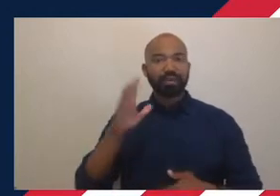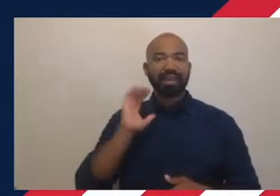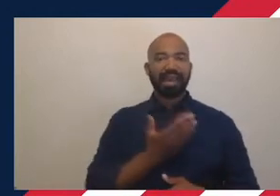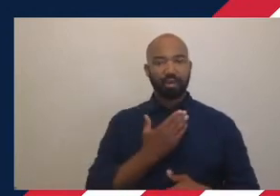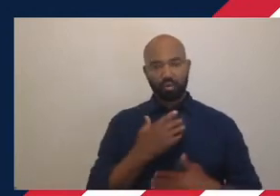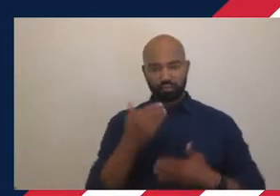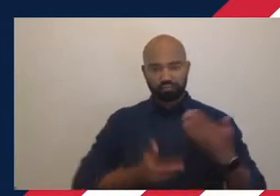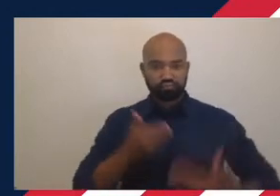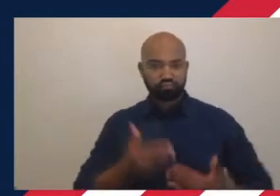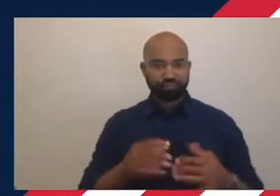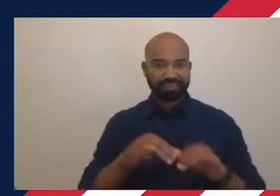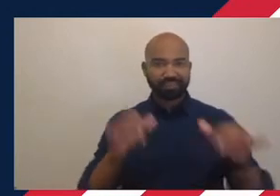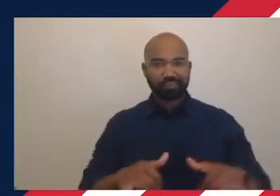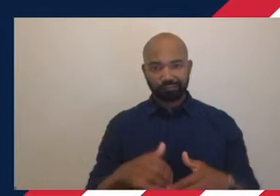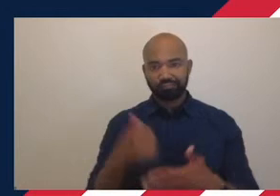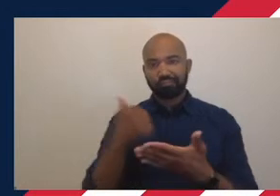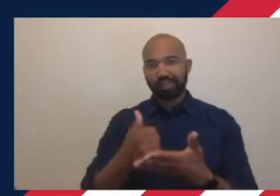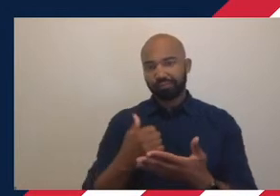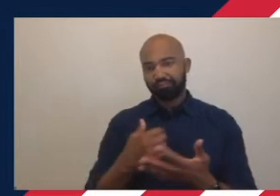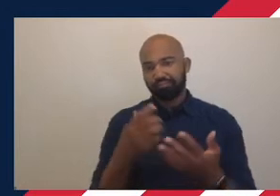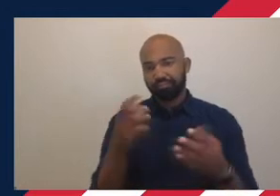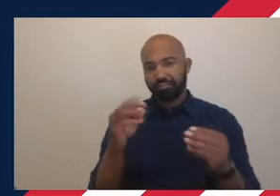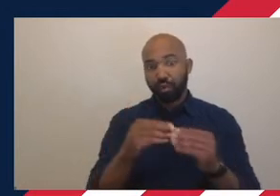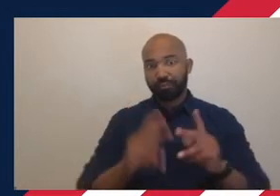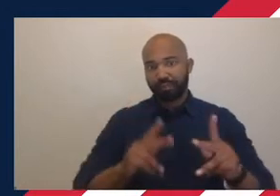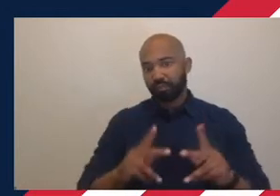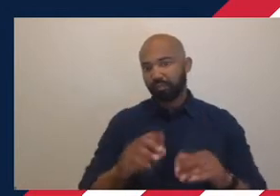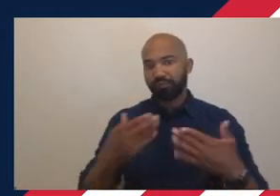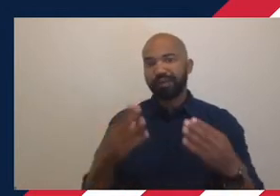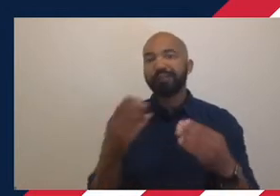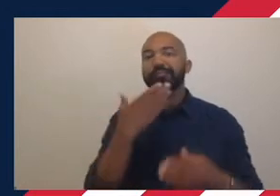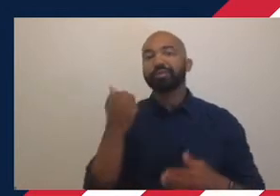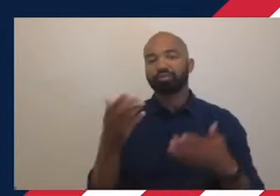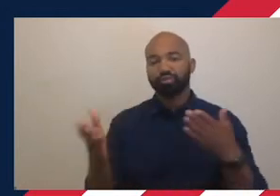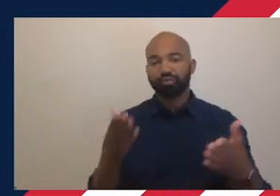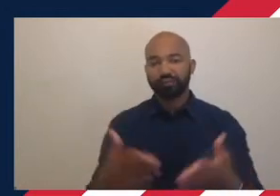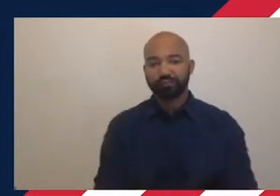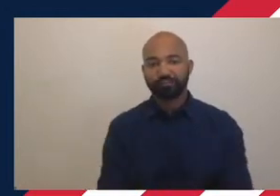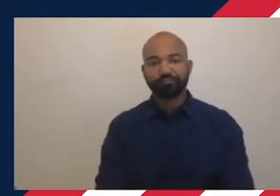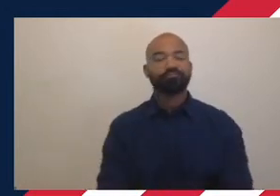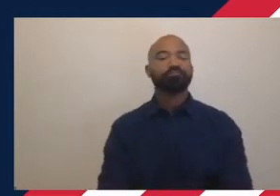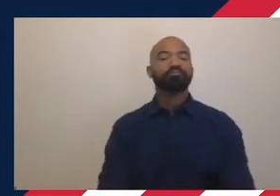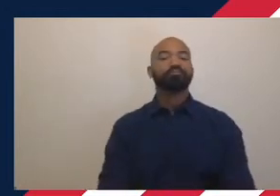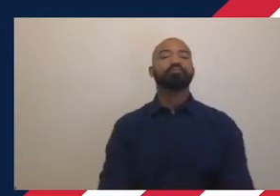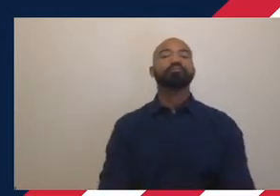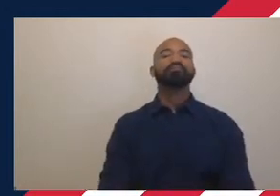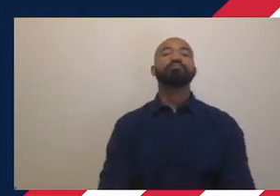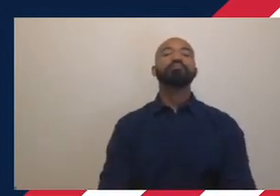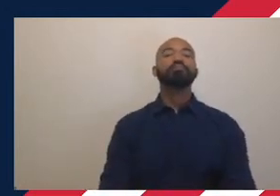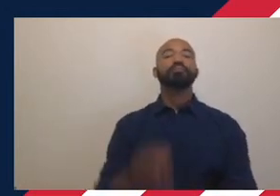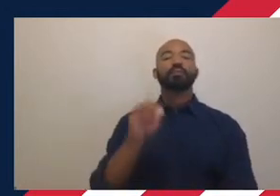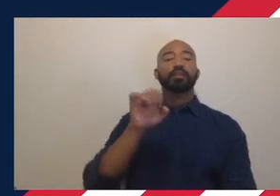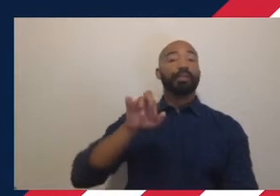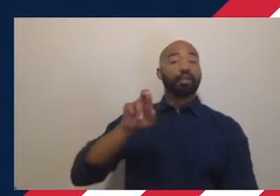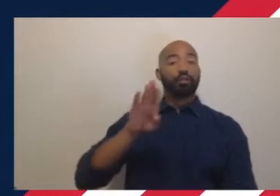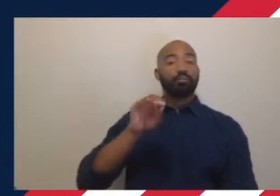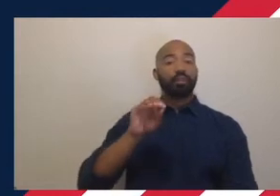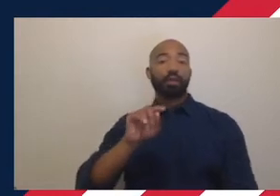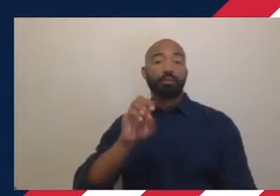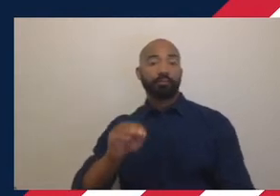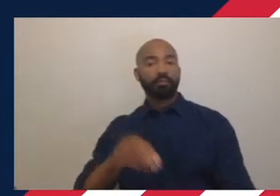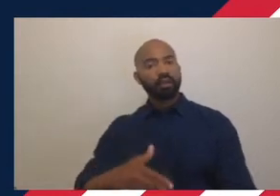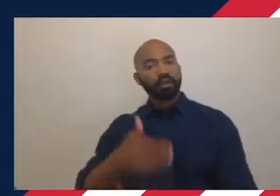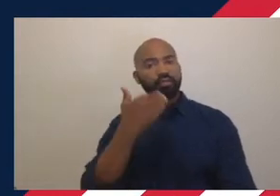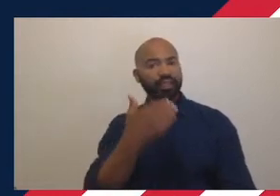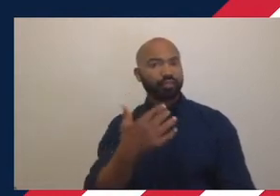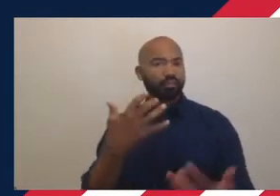Thank you. Thank you, Madam Chair. Thank you, and all the best to you and your family. I have 4 children with